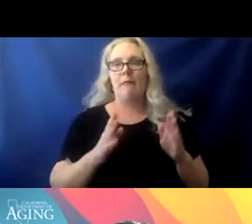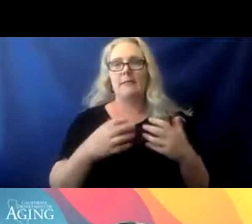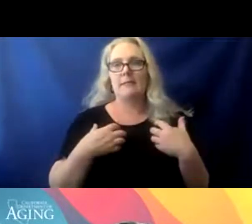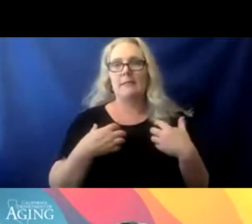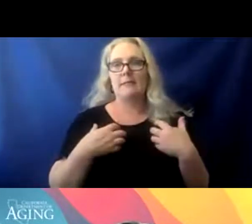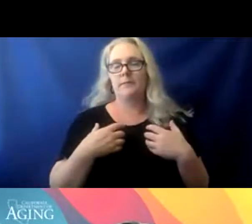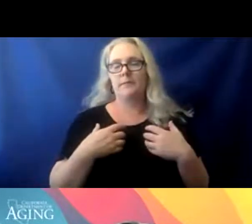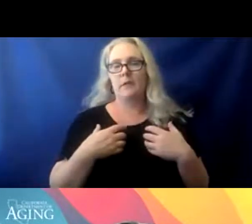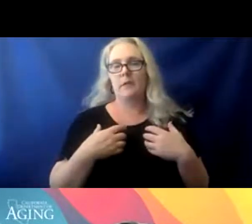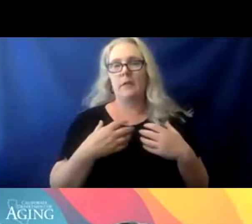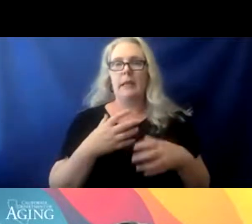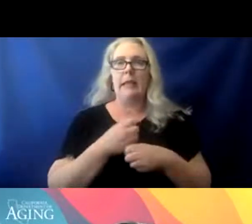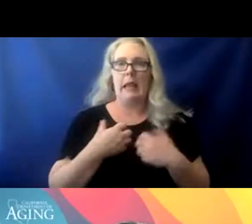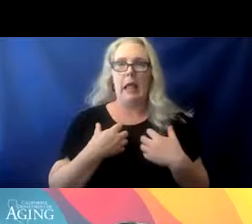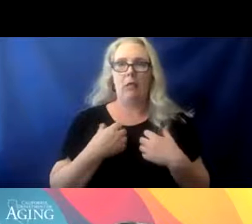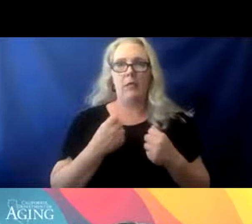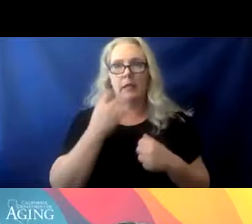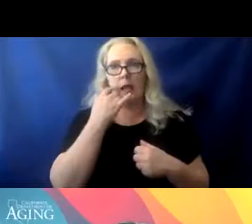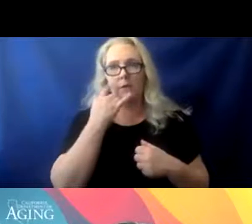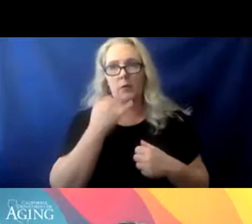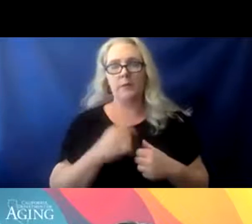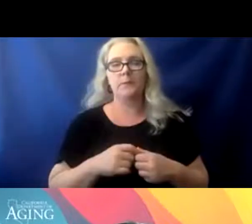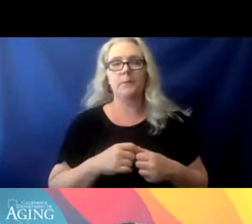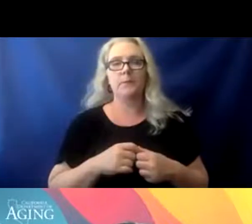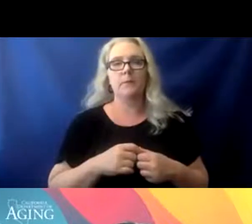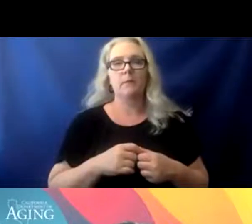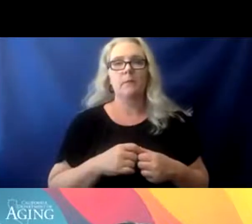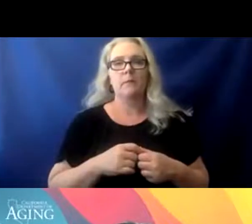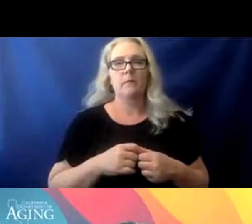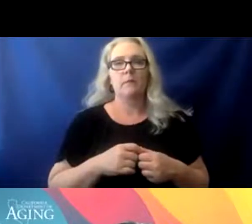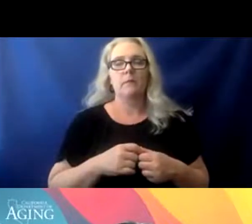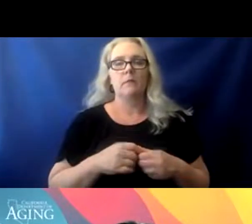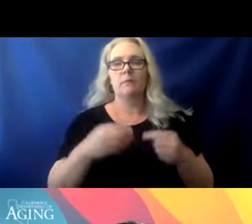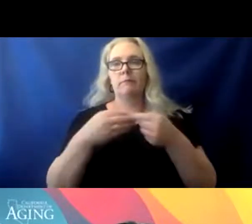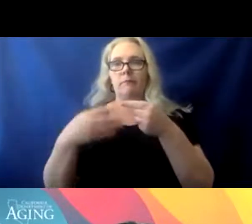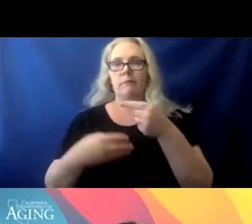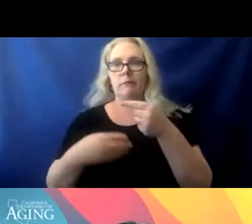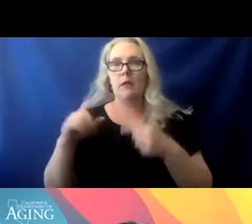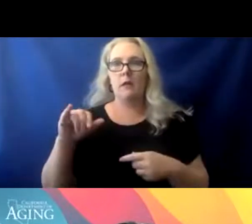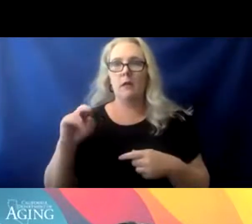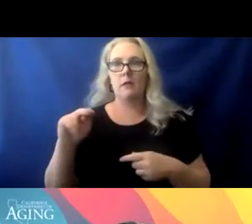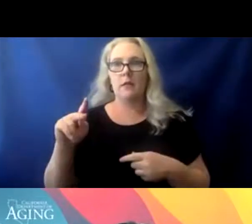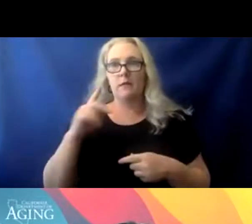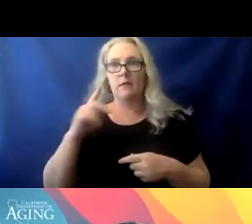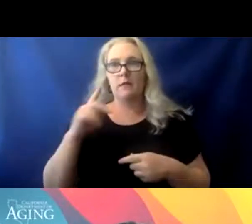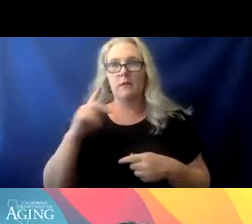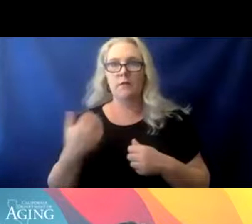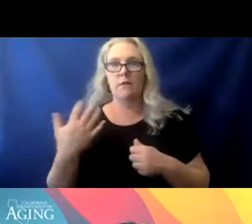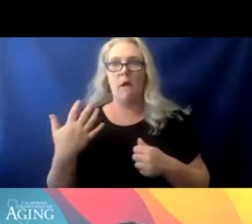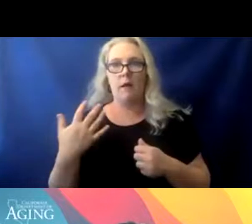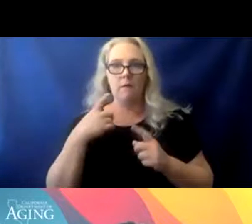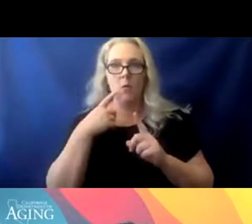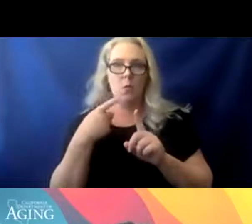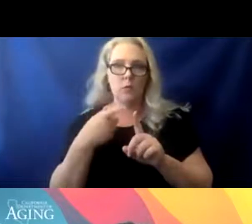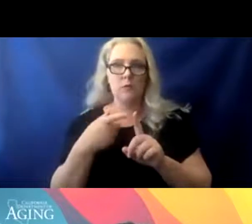framework. You can see here on the progress toolbar links to each of the 5 goals as well as